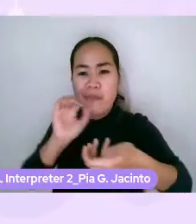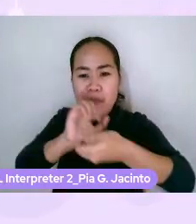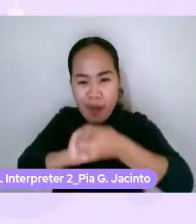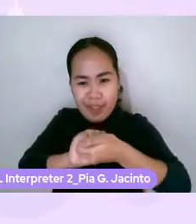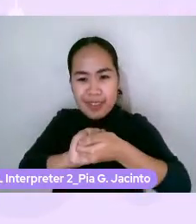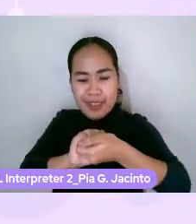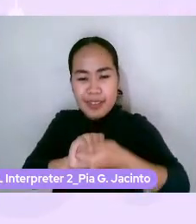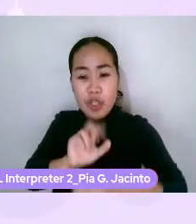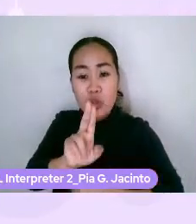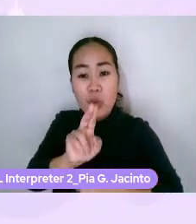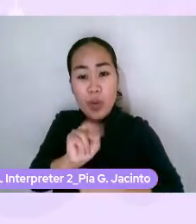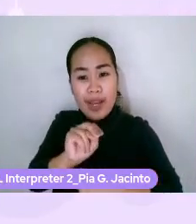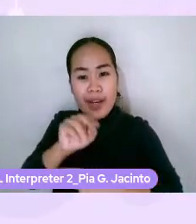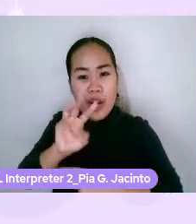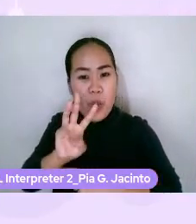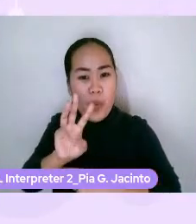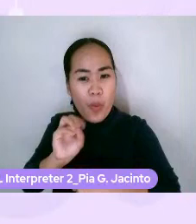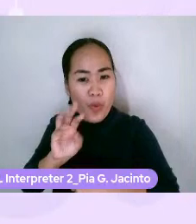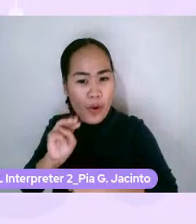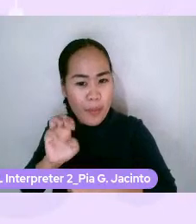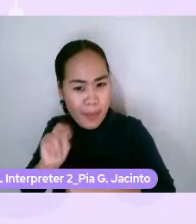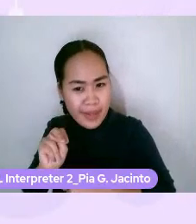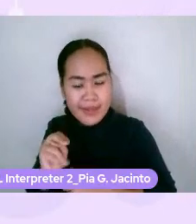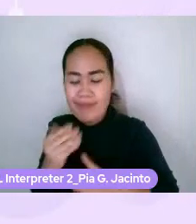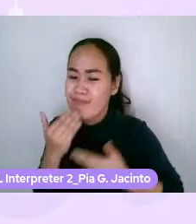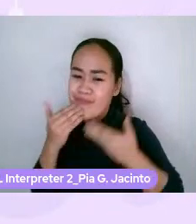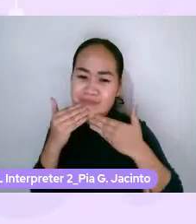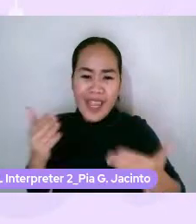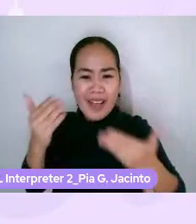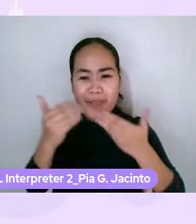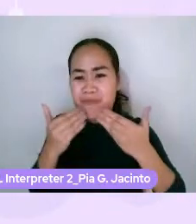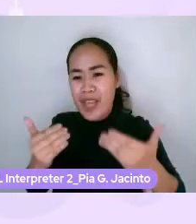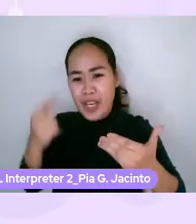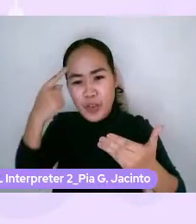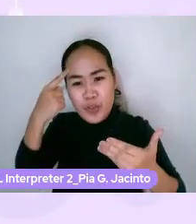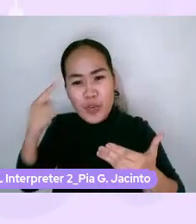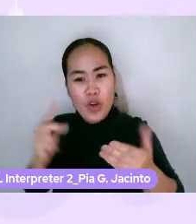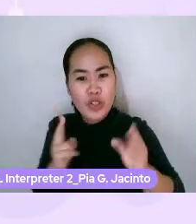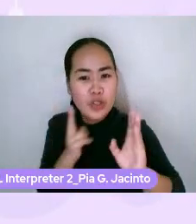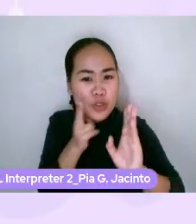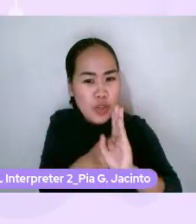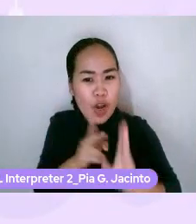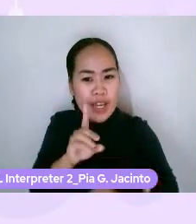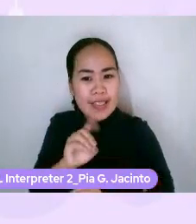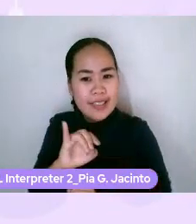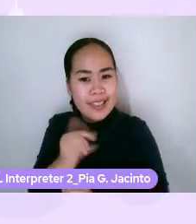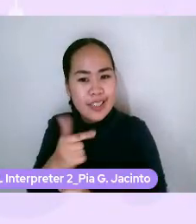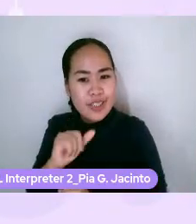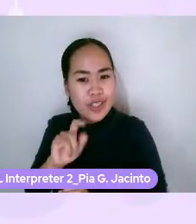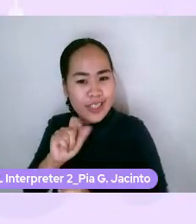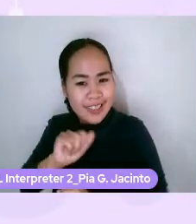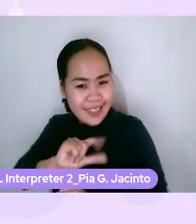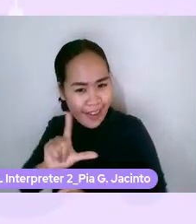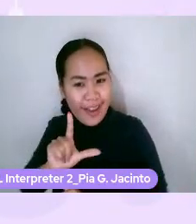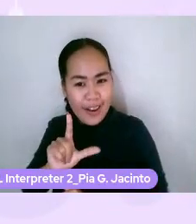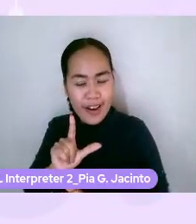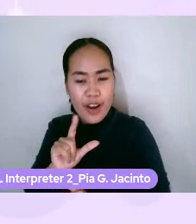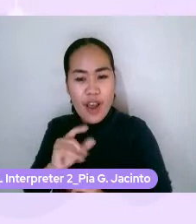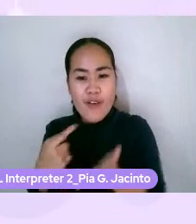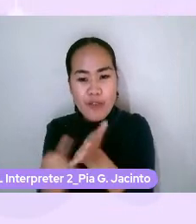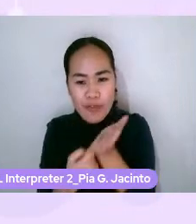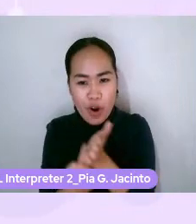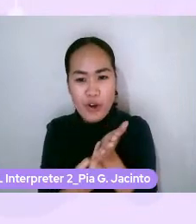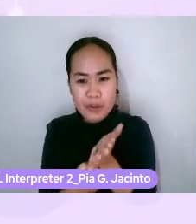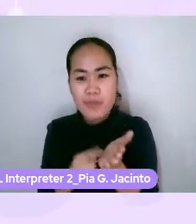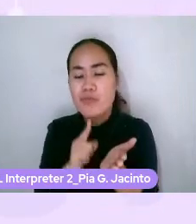UN Women. Our deepest gratitude as well to those who joined the Digital Forum Series, those who conducted their own